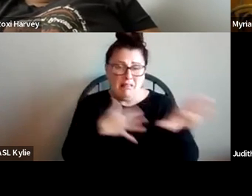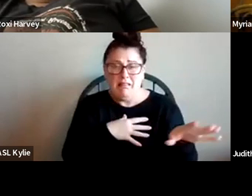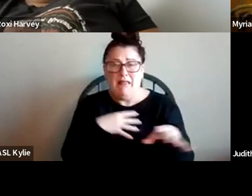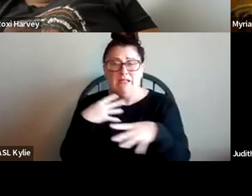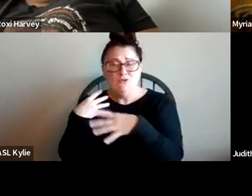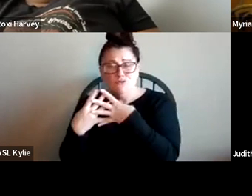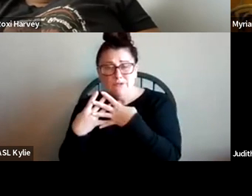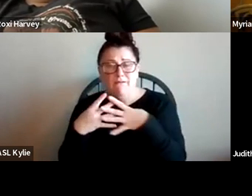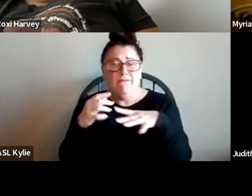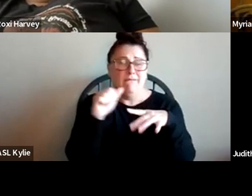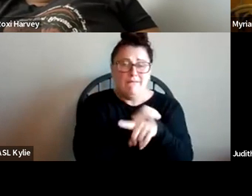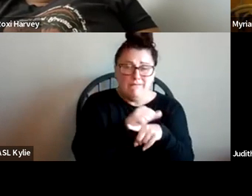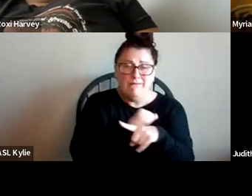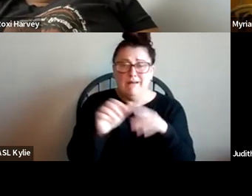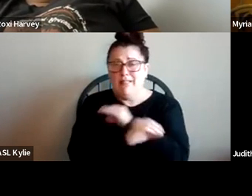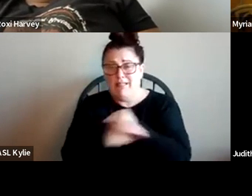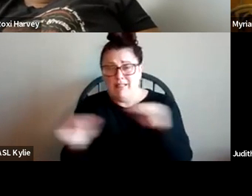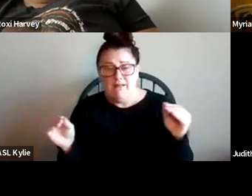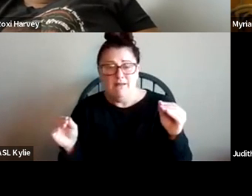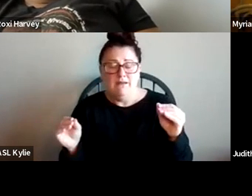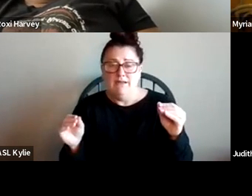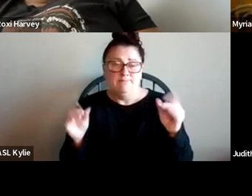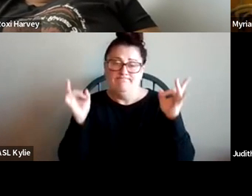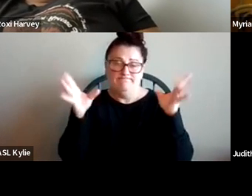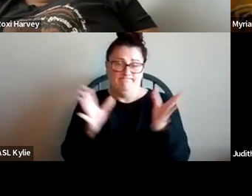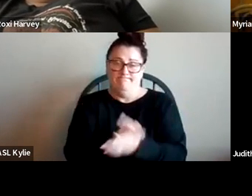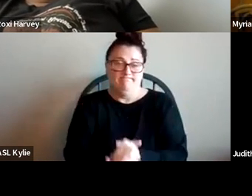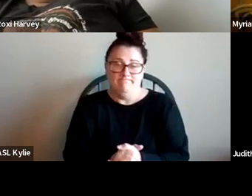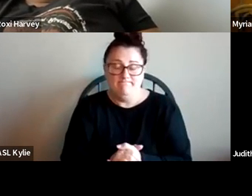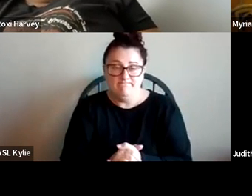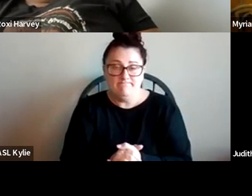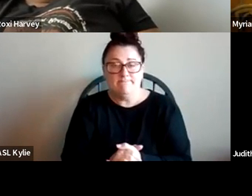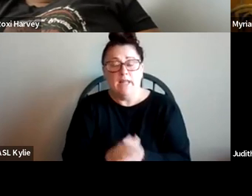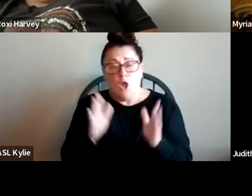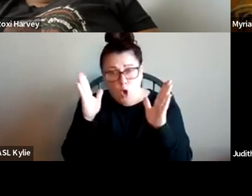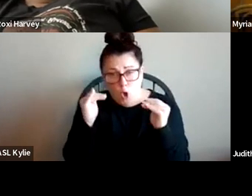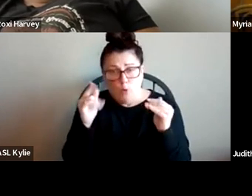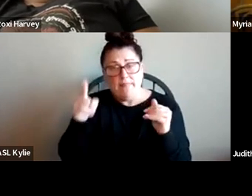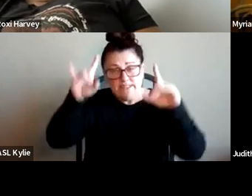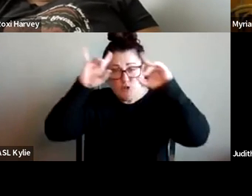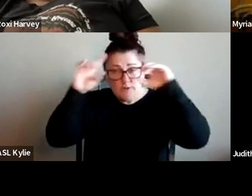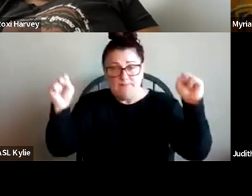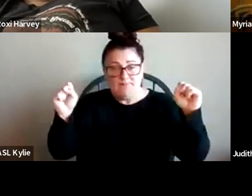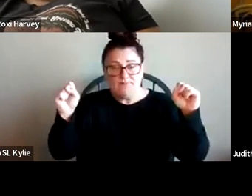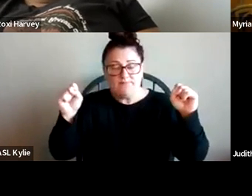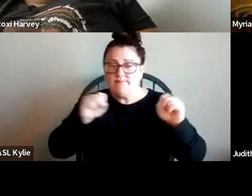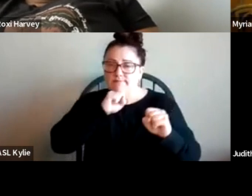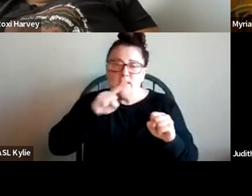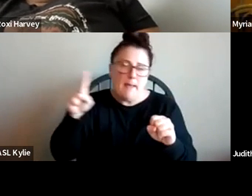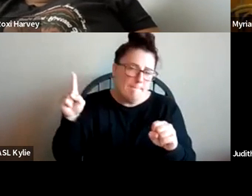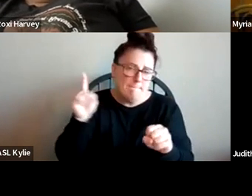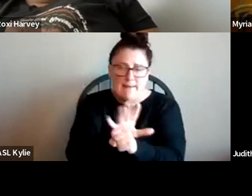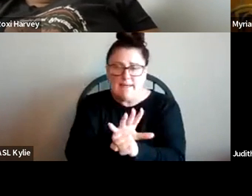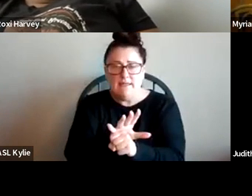be retrained later on, and it's a crying shame. I certainly hope that this superintendent is committed